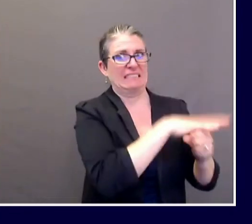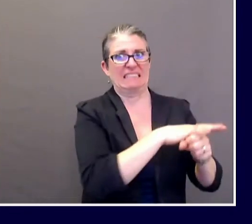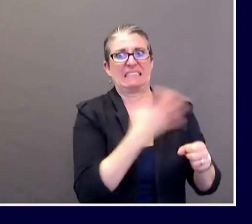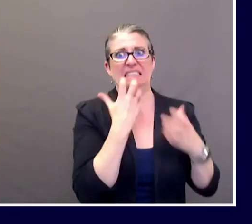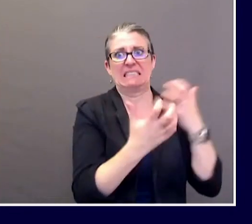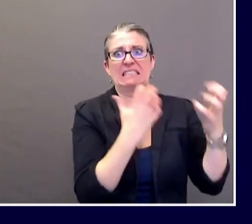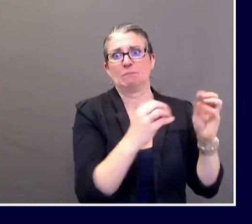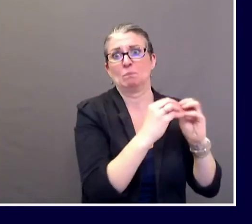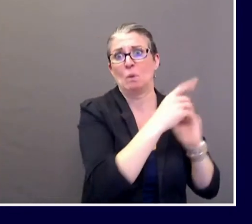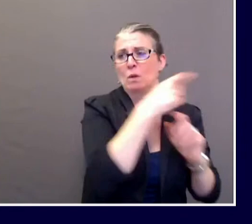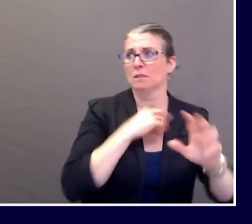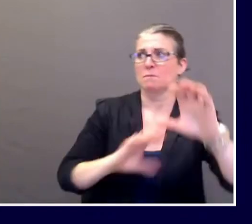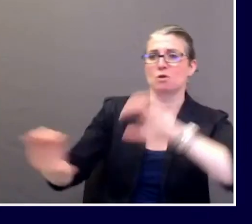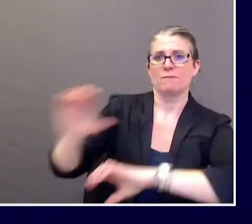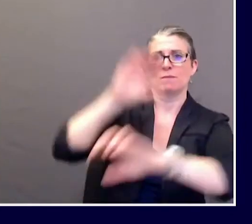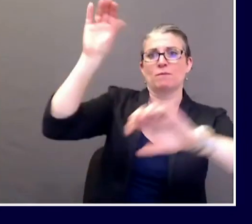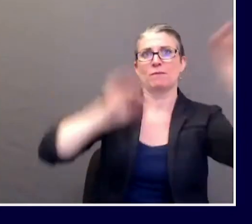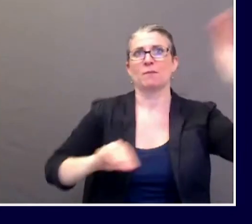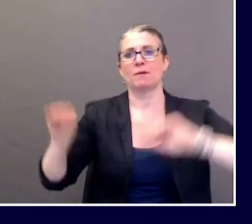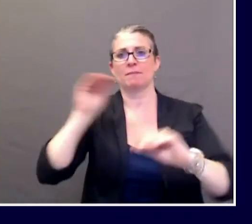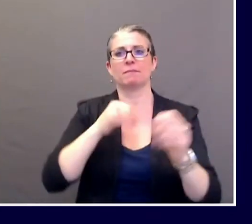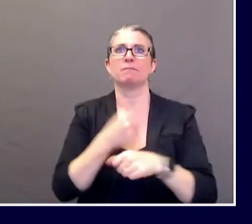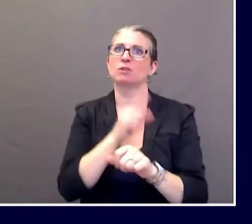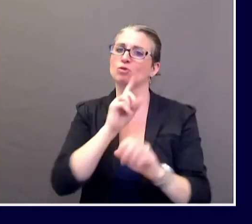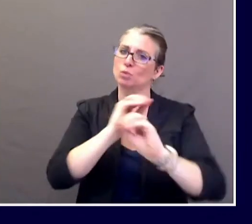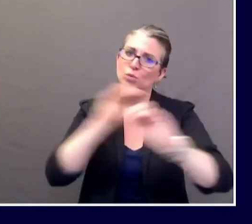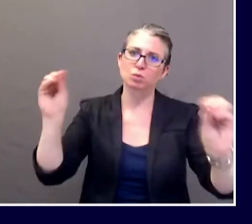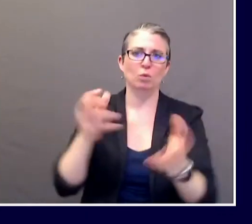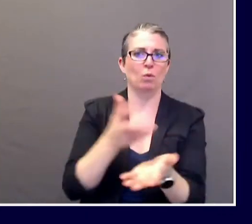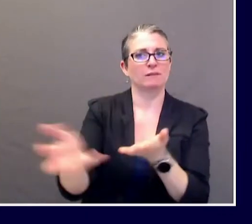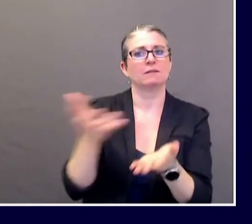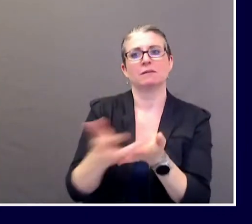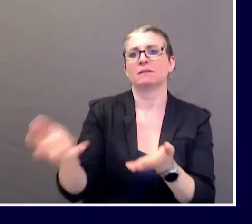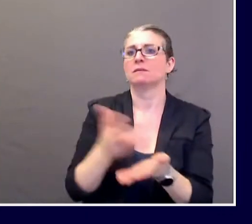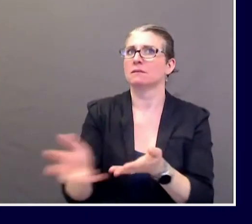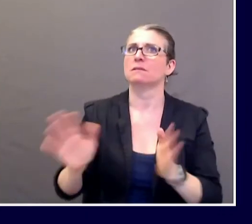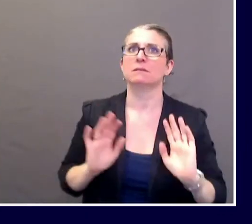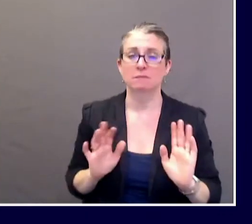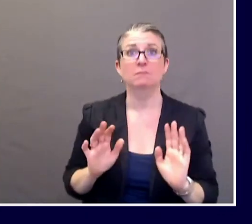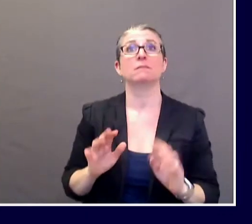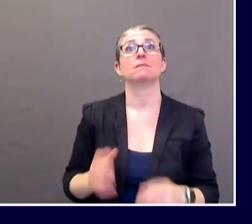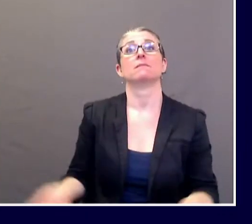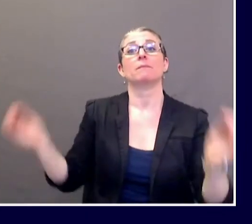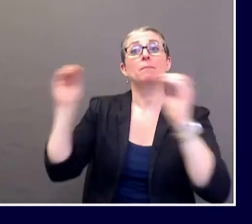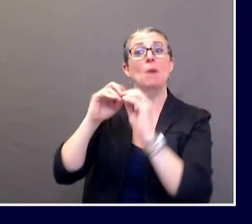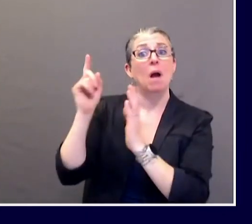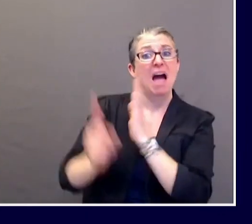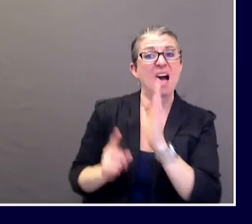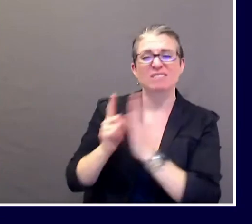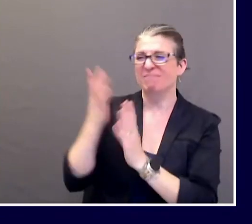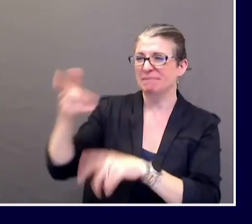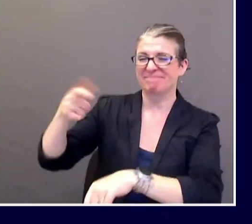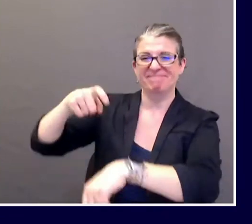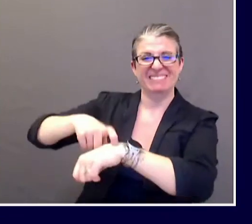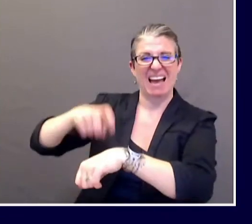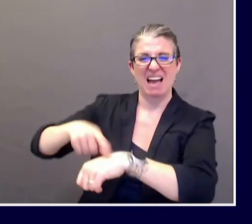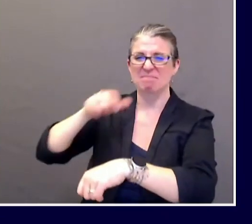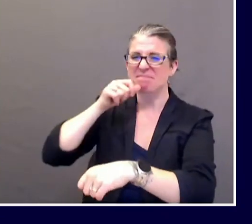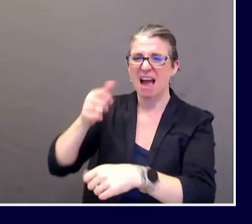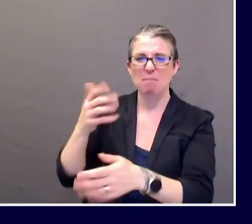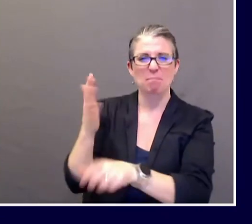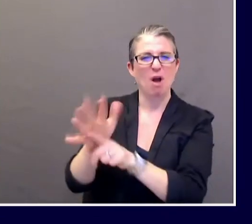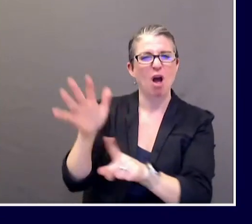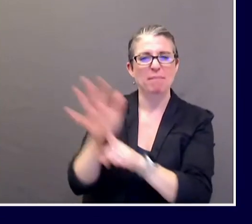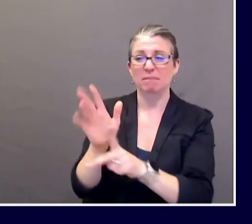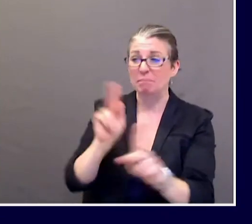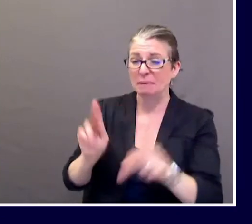Walk-in appointments are critical. Extended hours are important, are very, very important. Bringing vaccine even closer to people, for example, in their